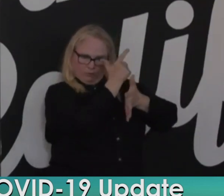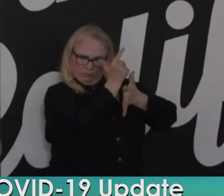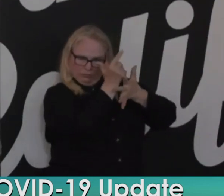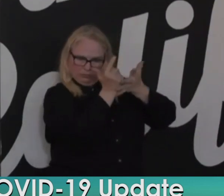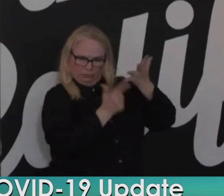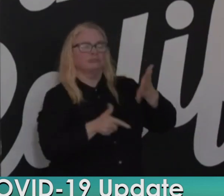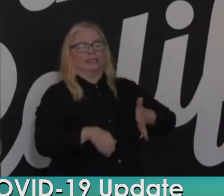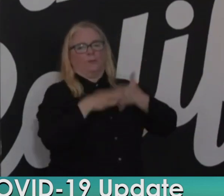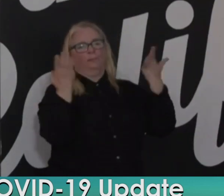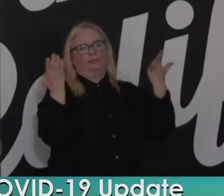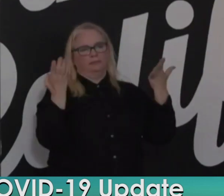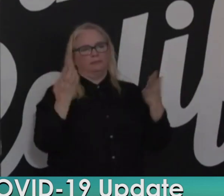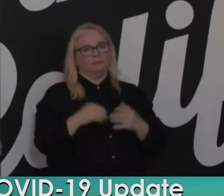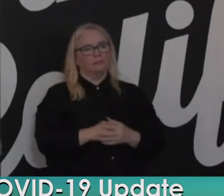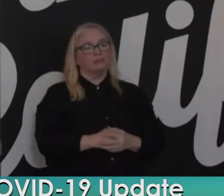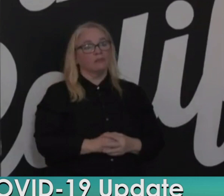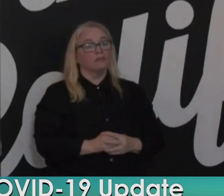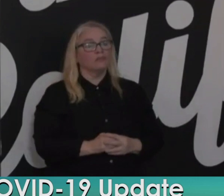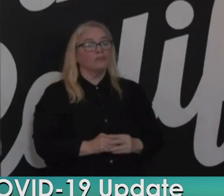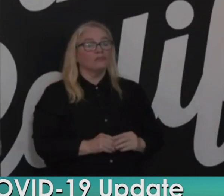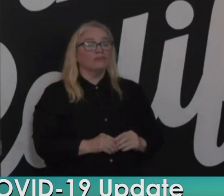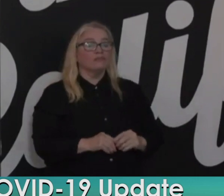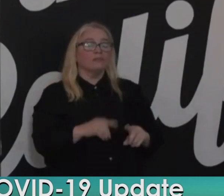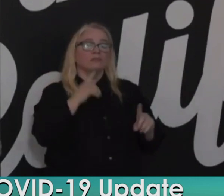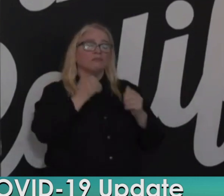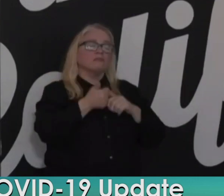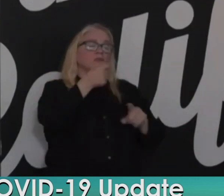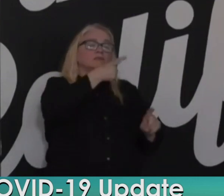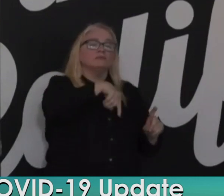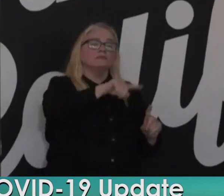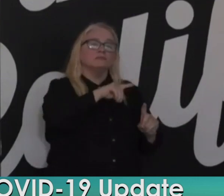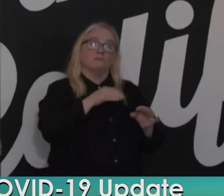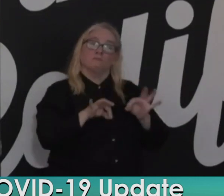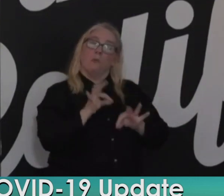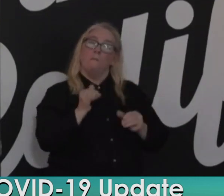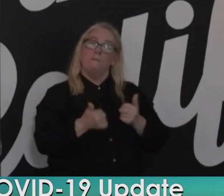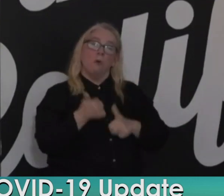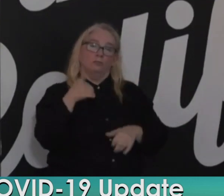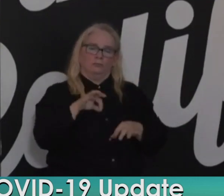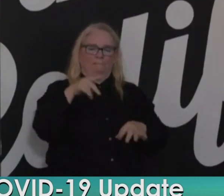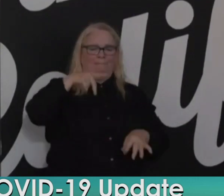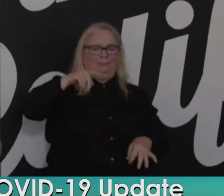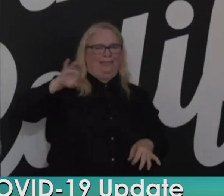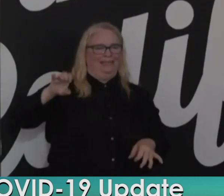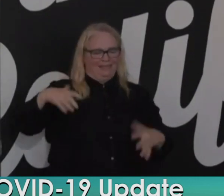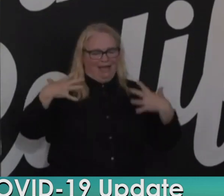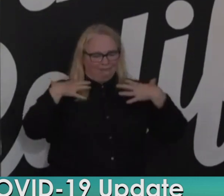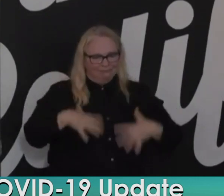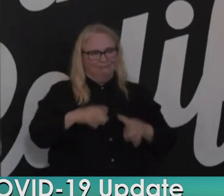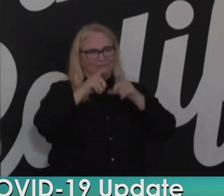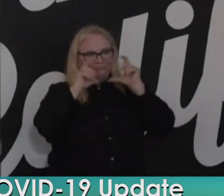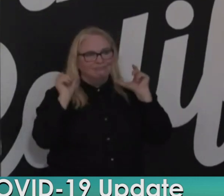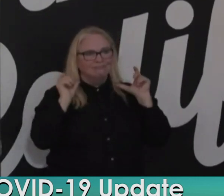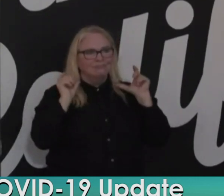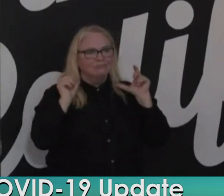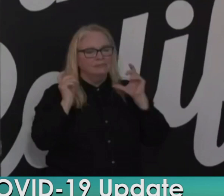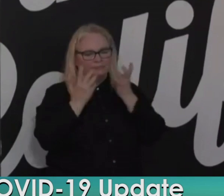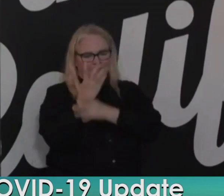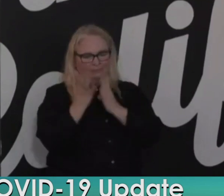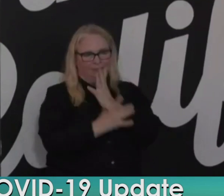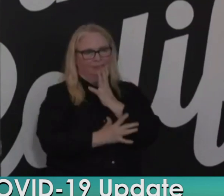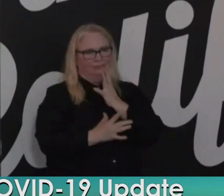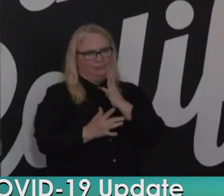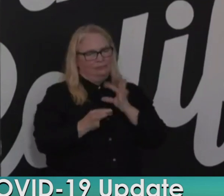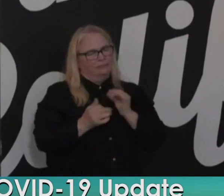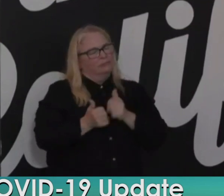appropriate protective gear. The PPE side of this is so foundational in our ability to open up, to make